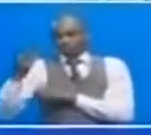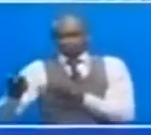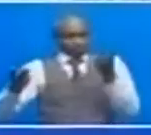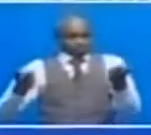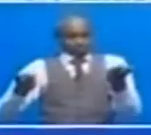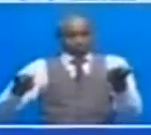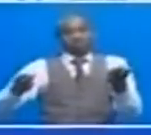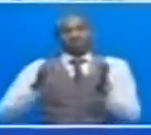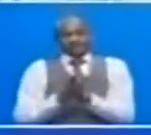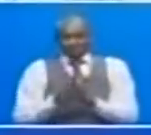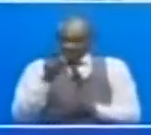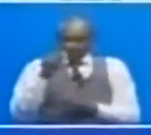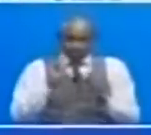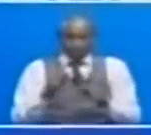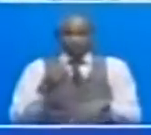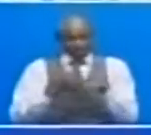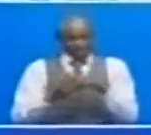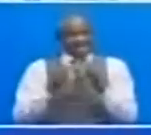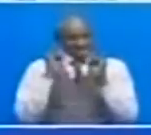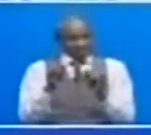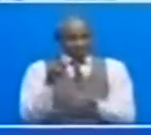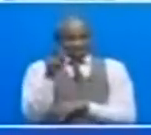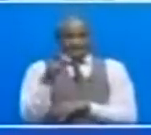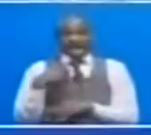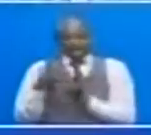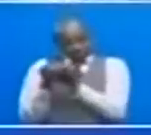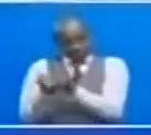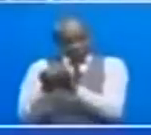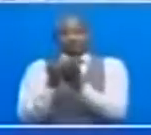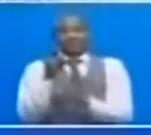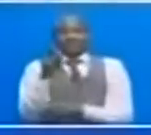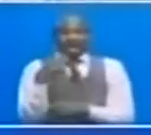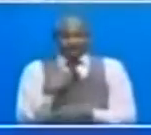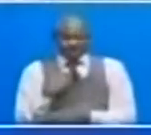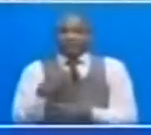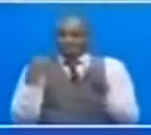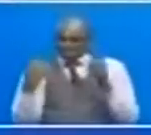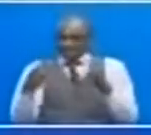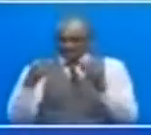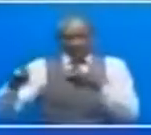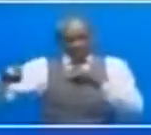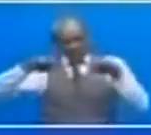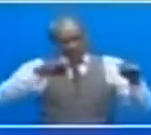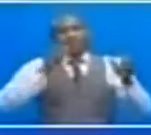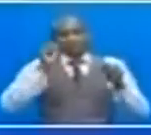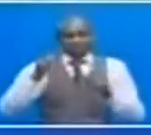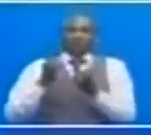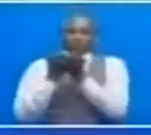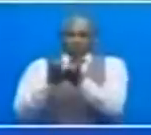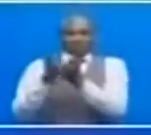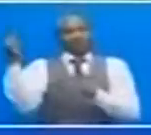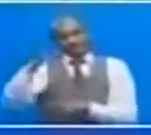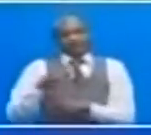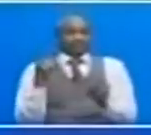is expected to coincide with the construction of a new berth at the port of Mombasa that will see more efficient cargo transport to and from the northern